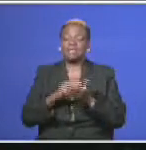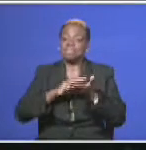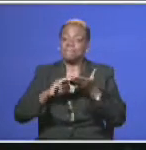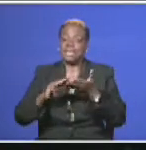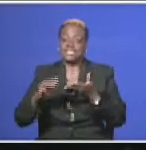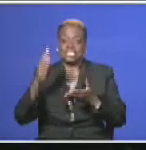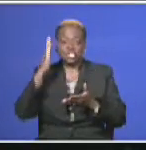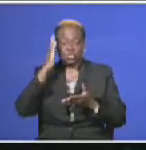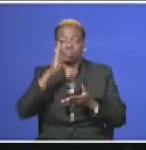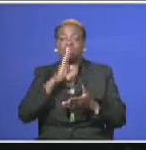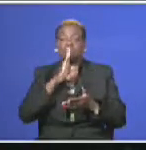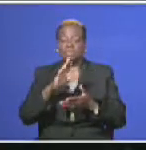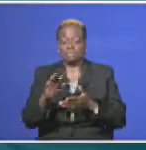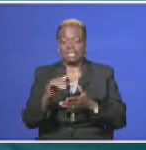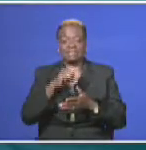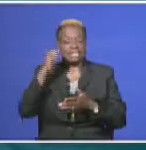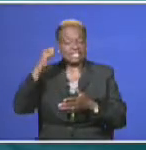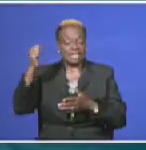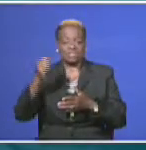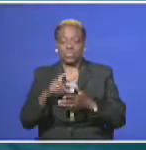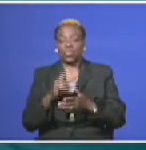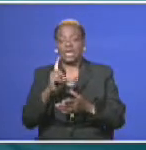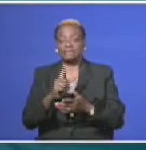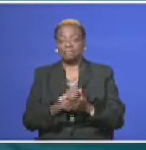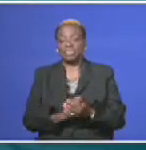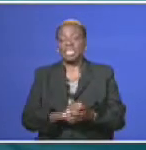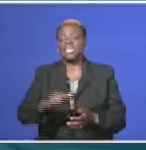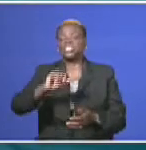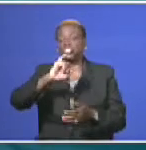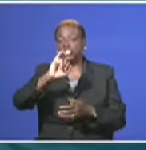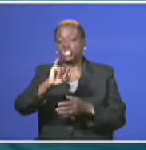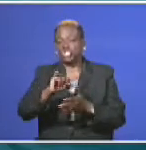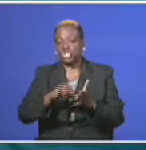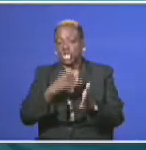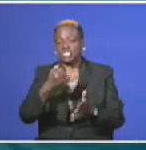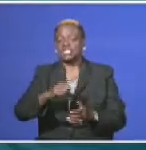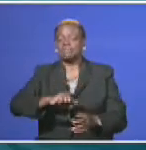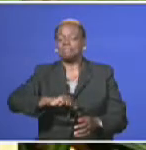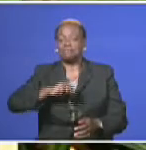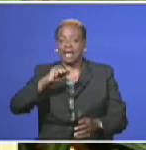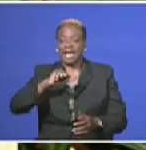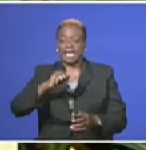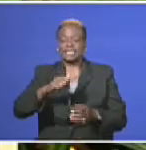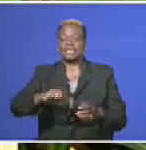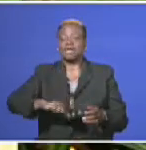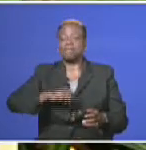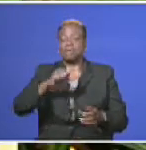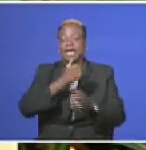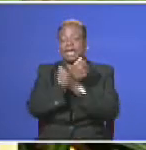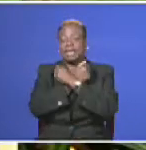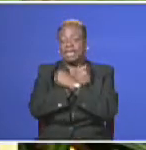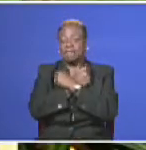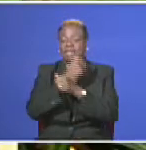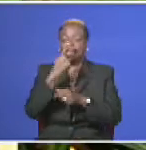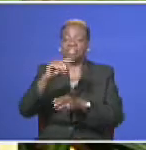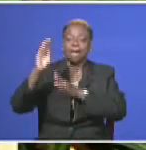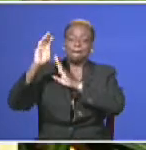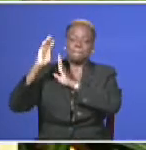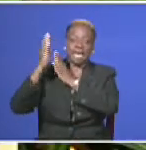will be a resounding one. Just pride. Pride, love. That Bahamian pride.